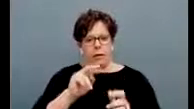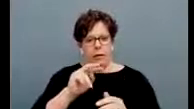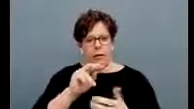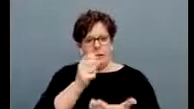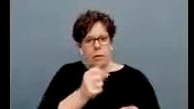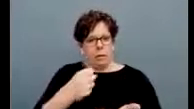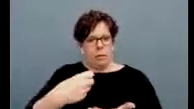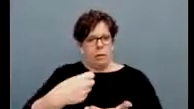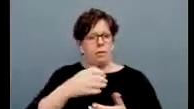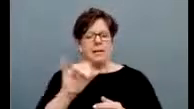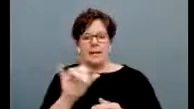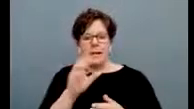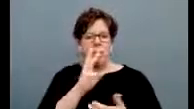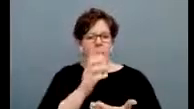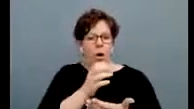pitcher.